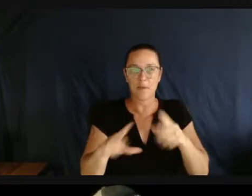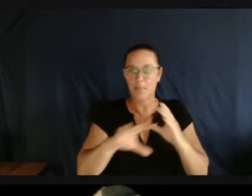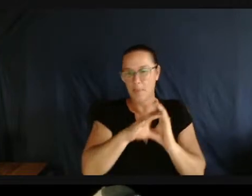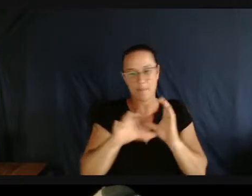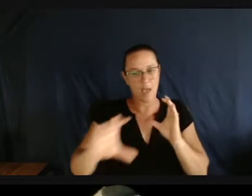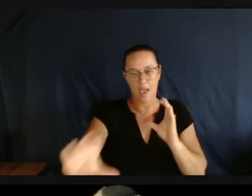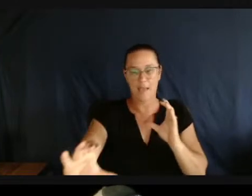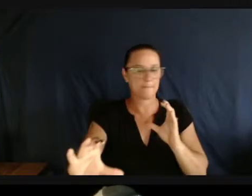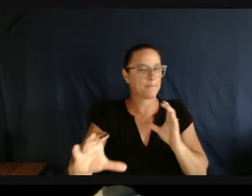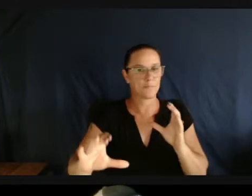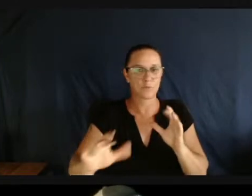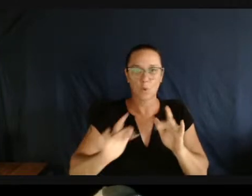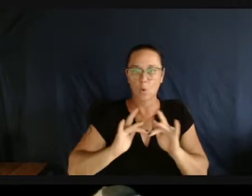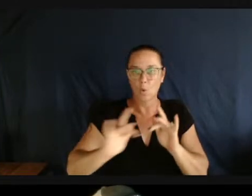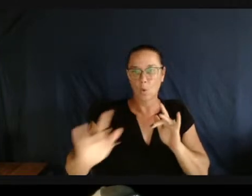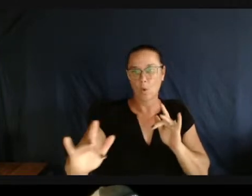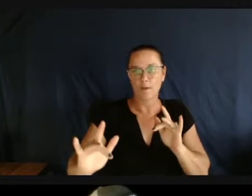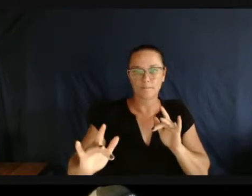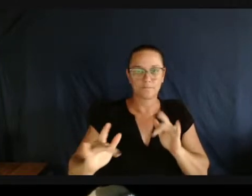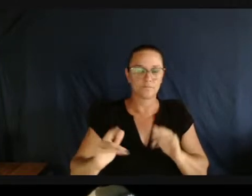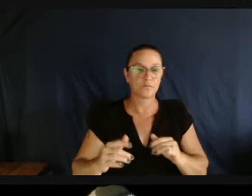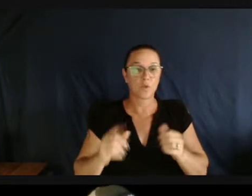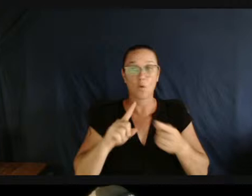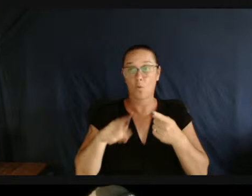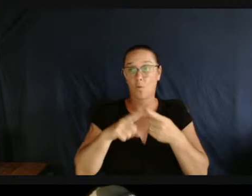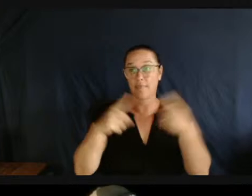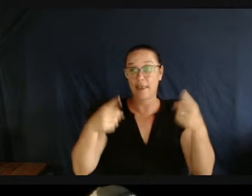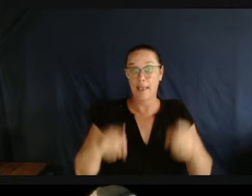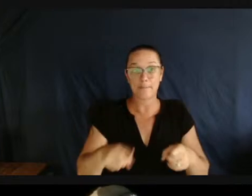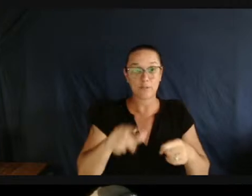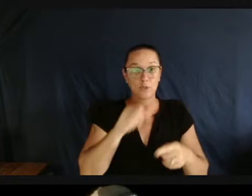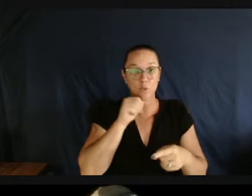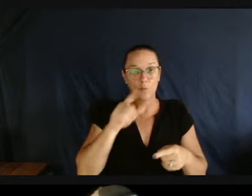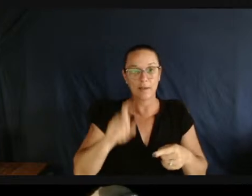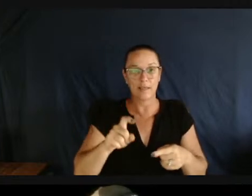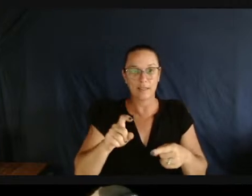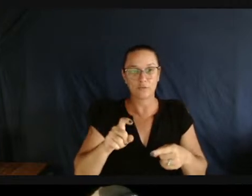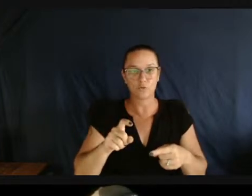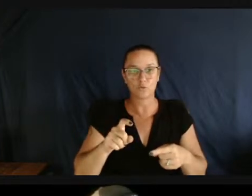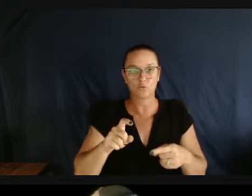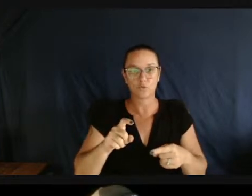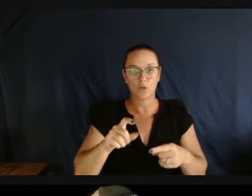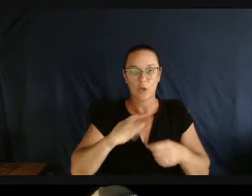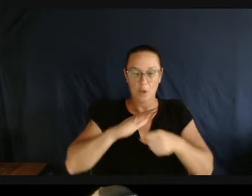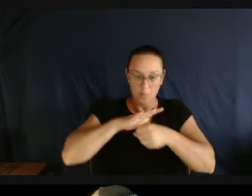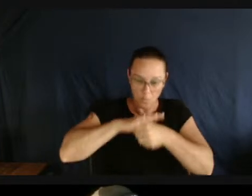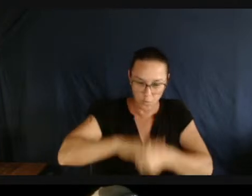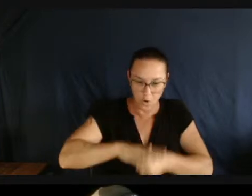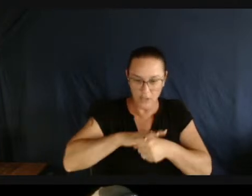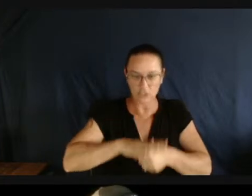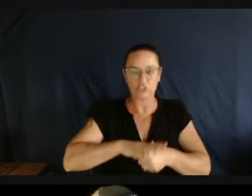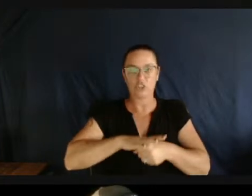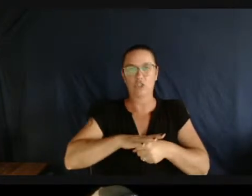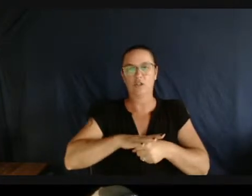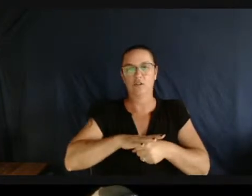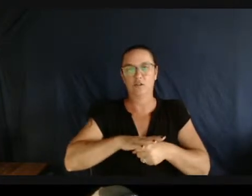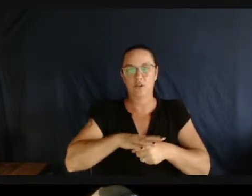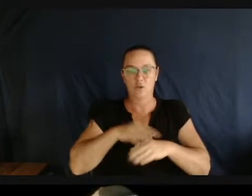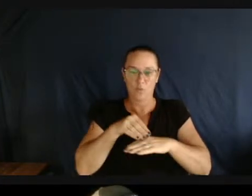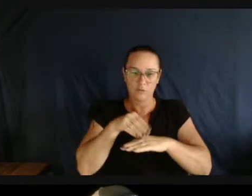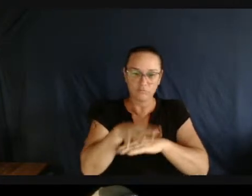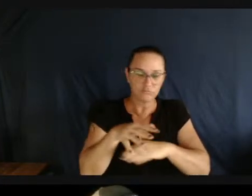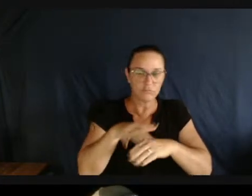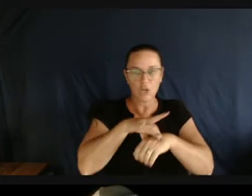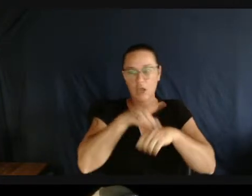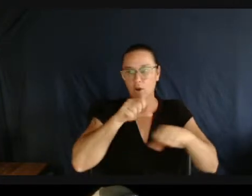open. And when that happens, then you don't need to pressurize and cause earthquakes around your magma